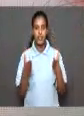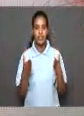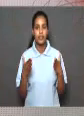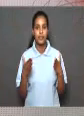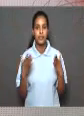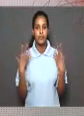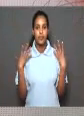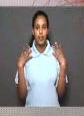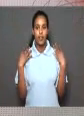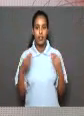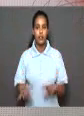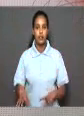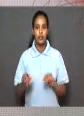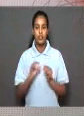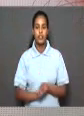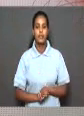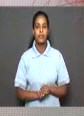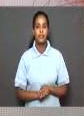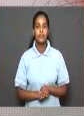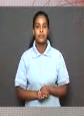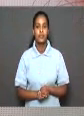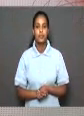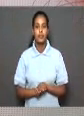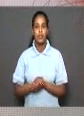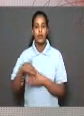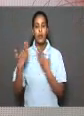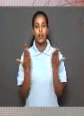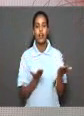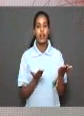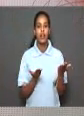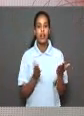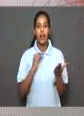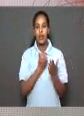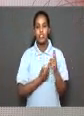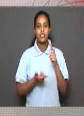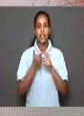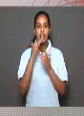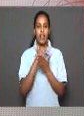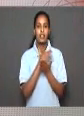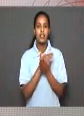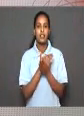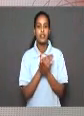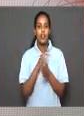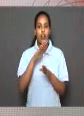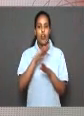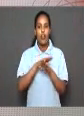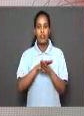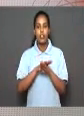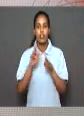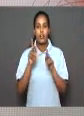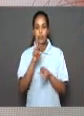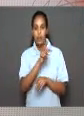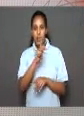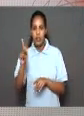Hello, teacher. Hello, students. Welcome to our second lesson